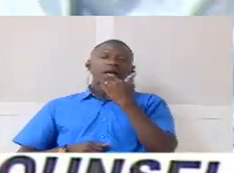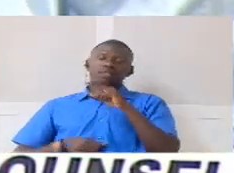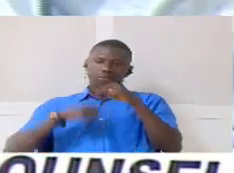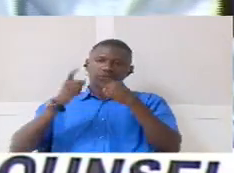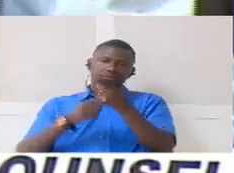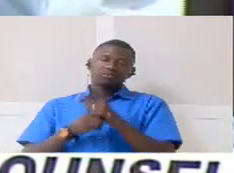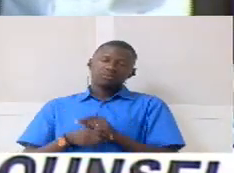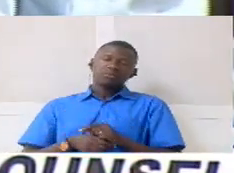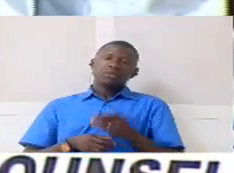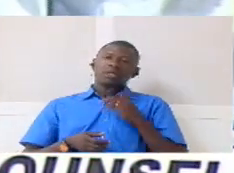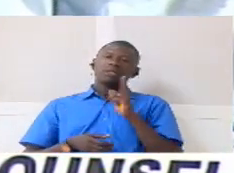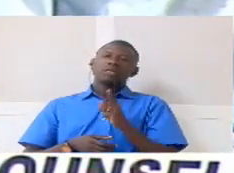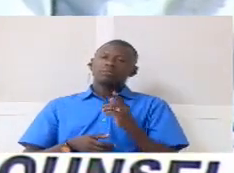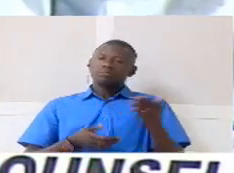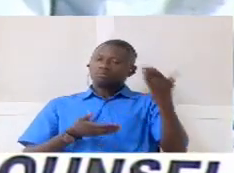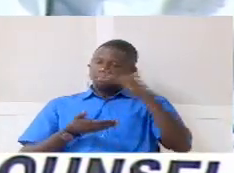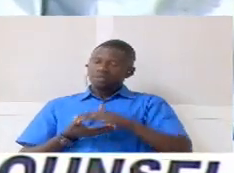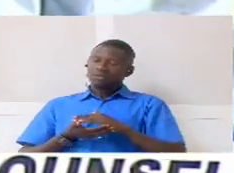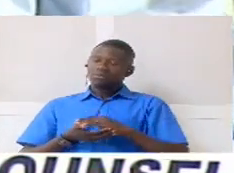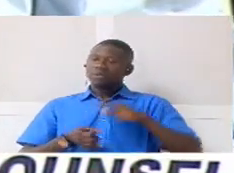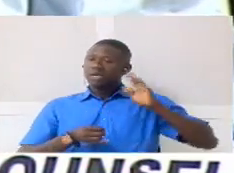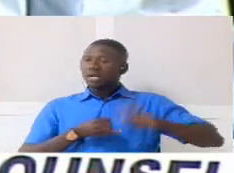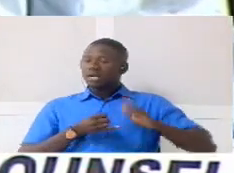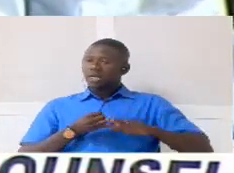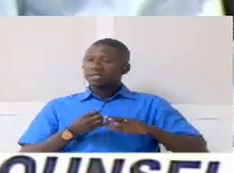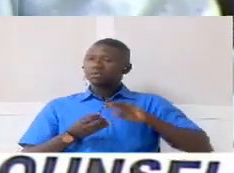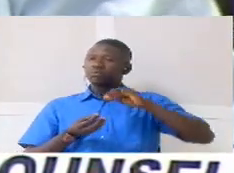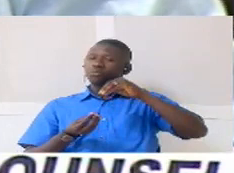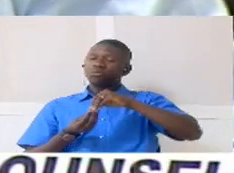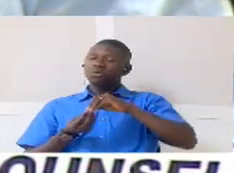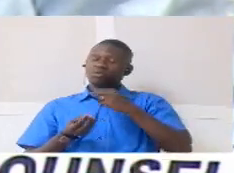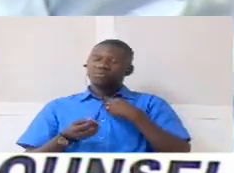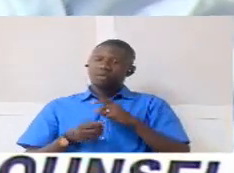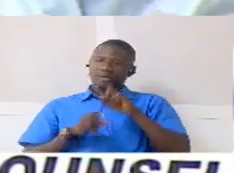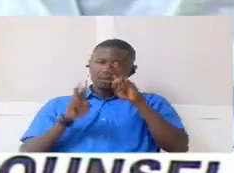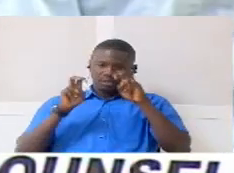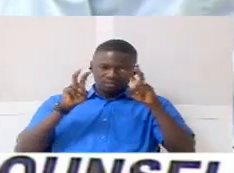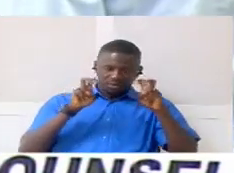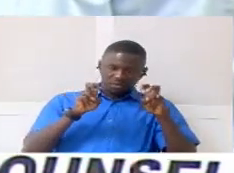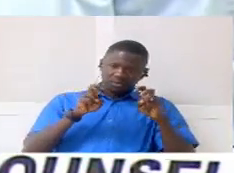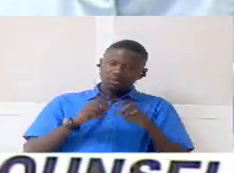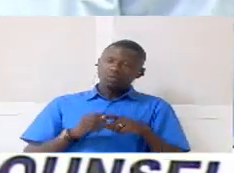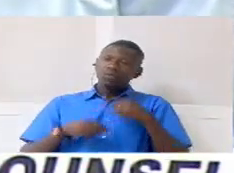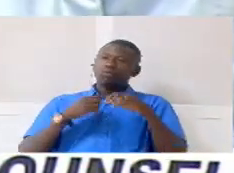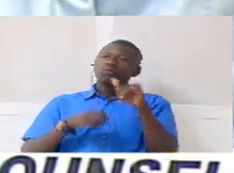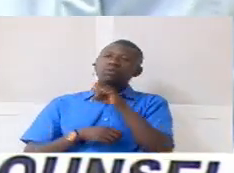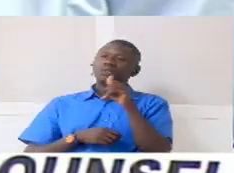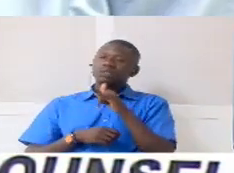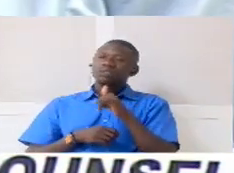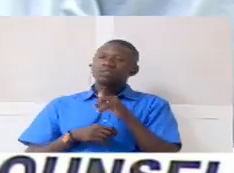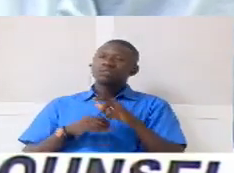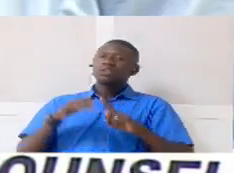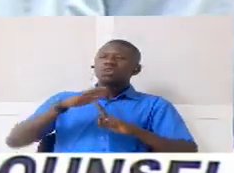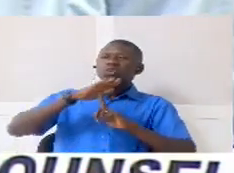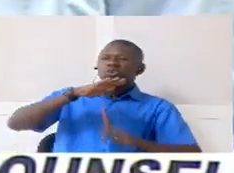in my examination, which is the issue of the low level education of prison